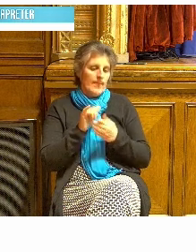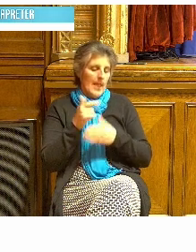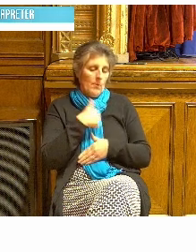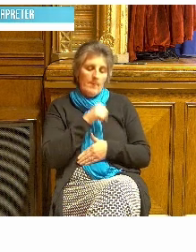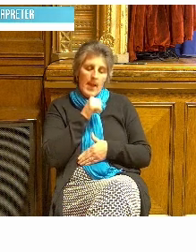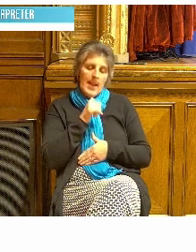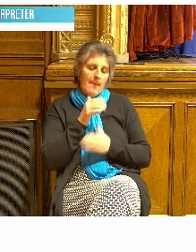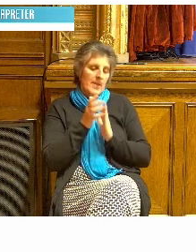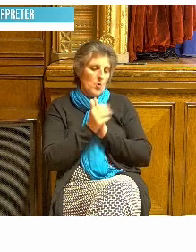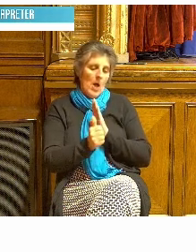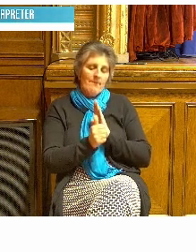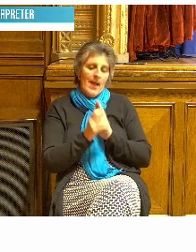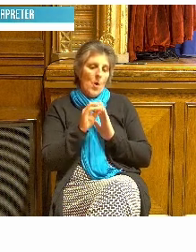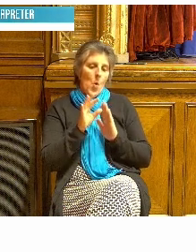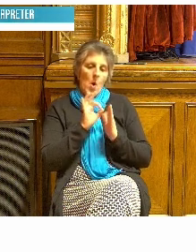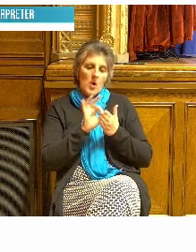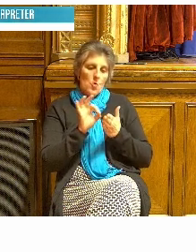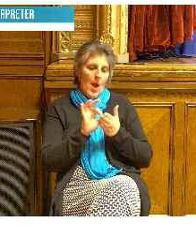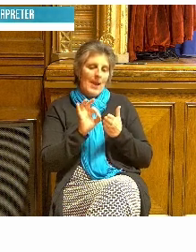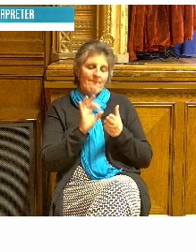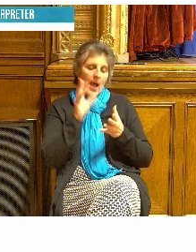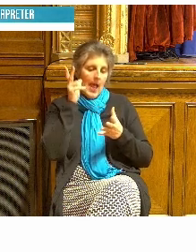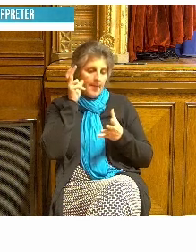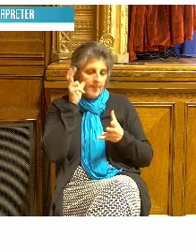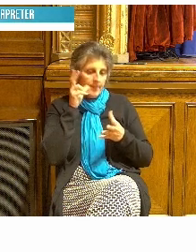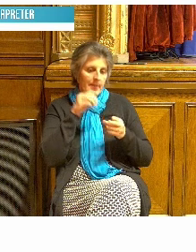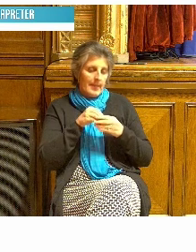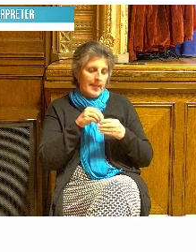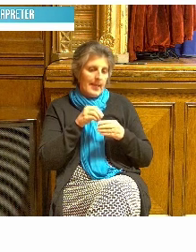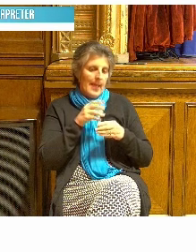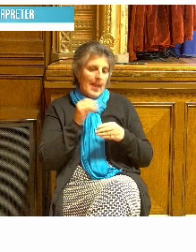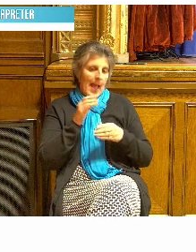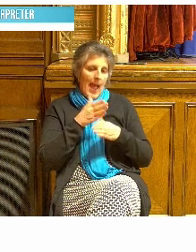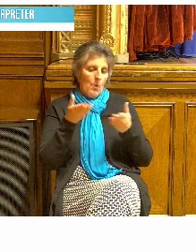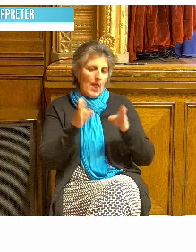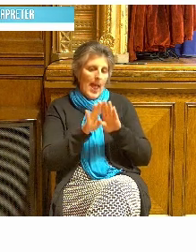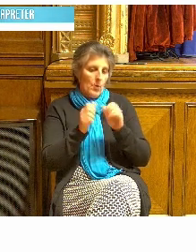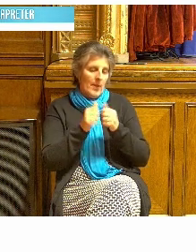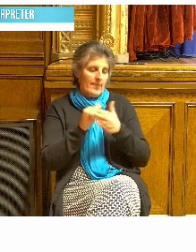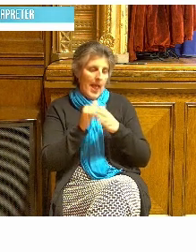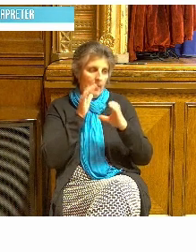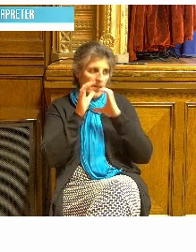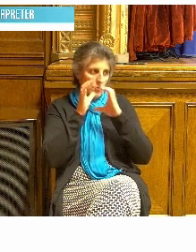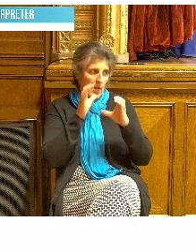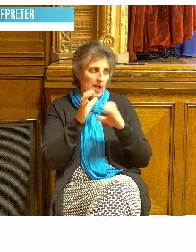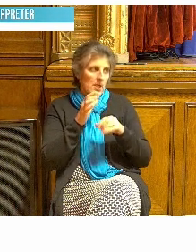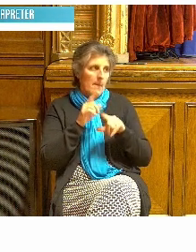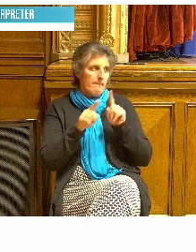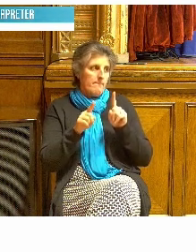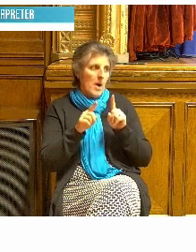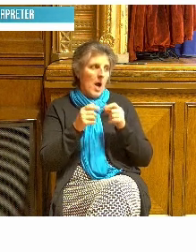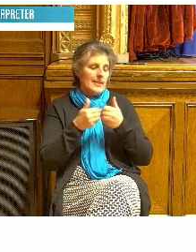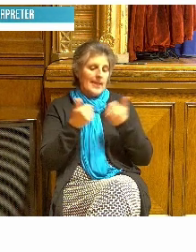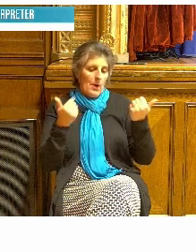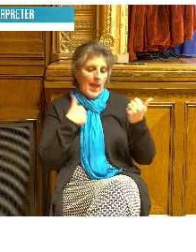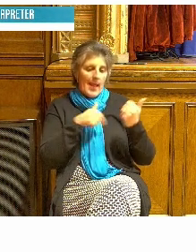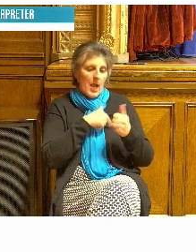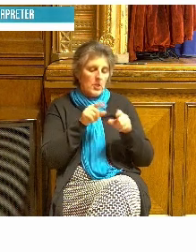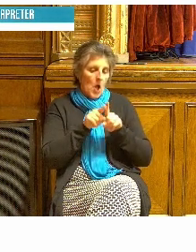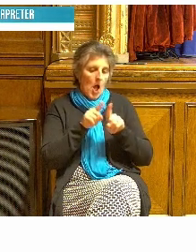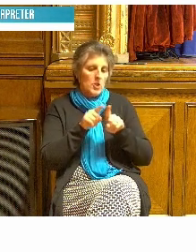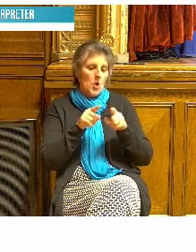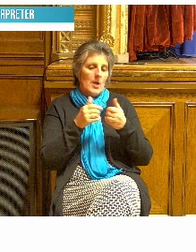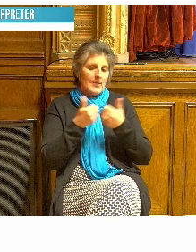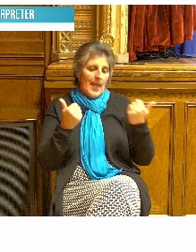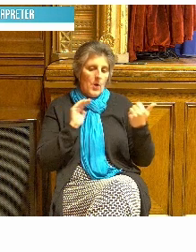not be qualifying or quantifying, and I'll end off with that at the end of the communication. But segregating us also segregate